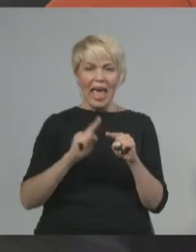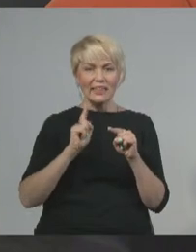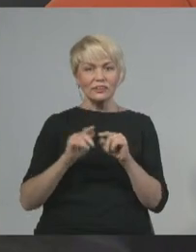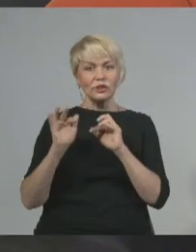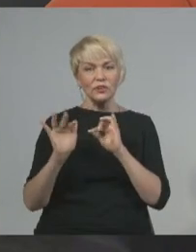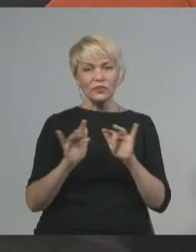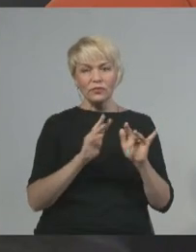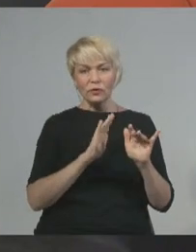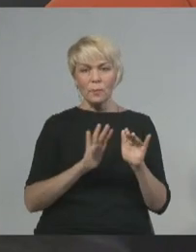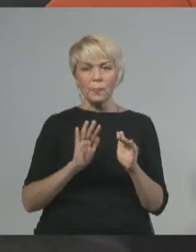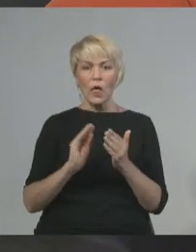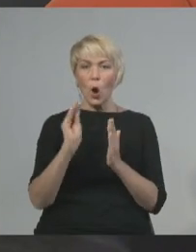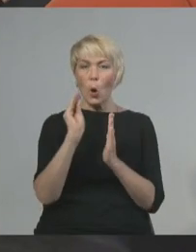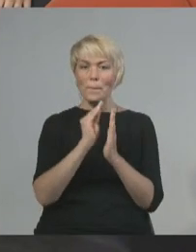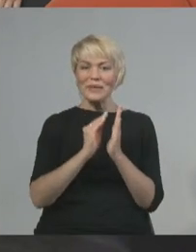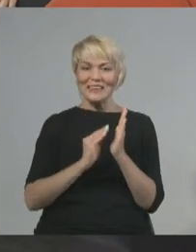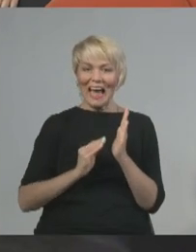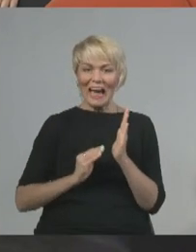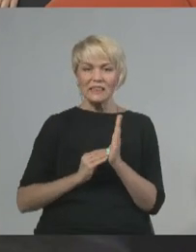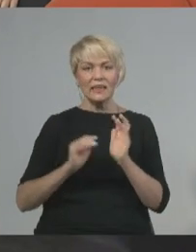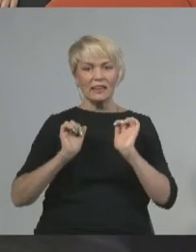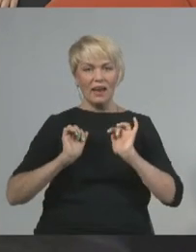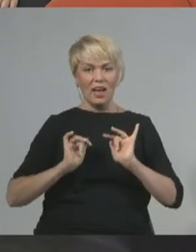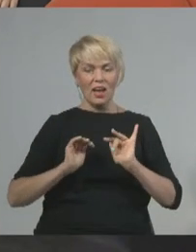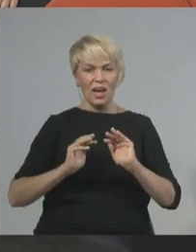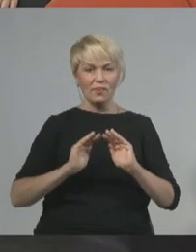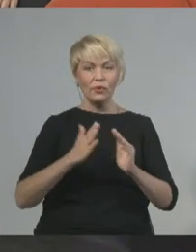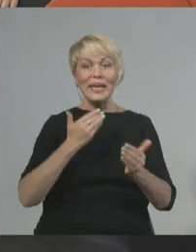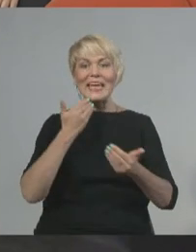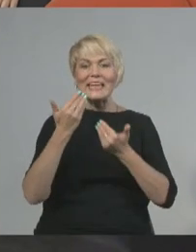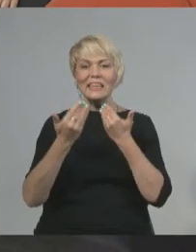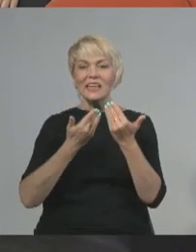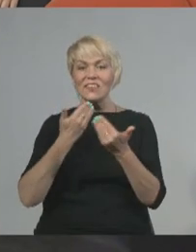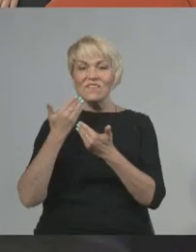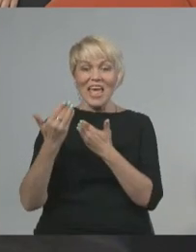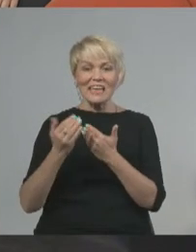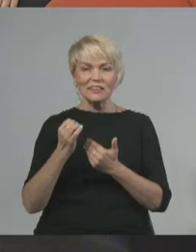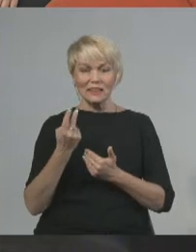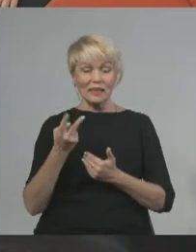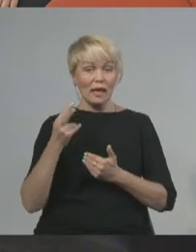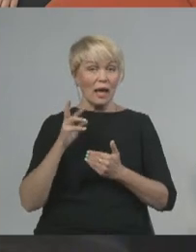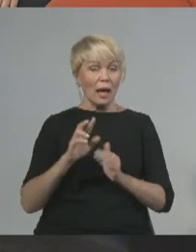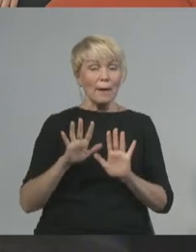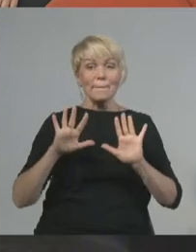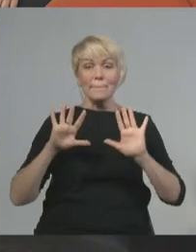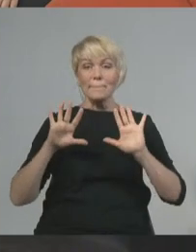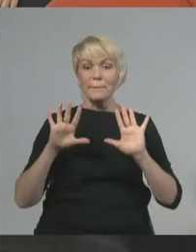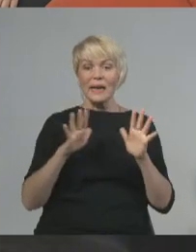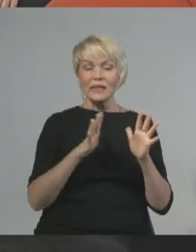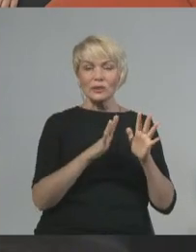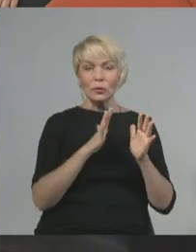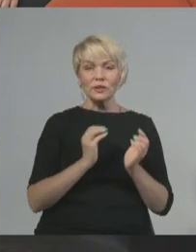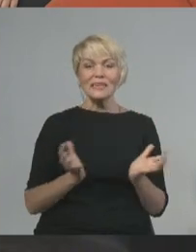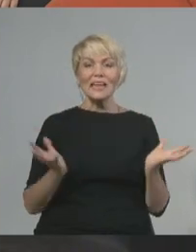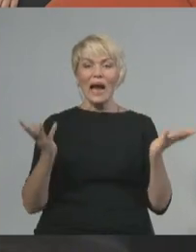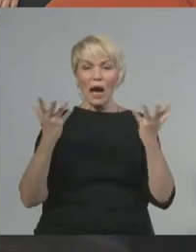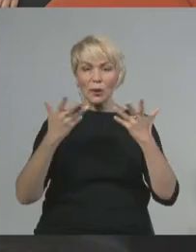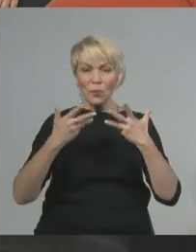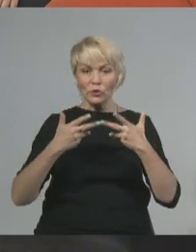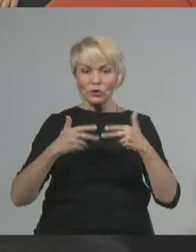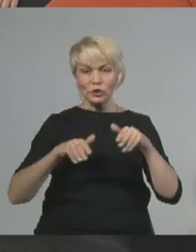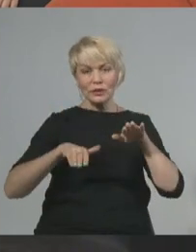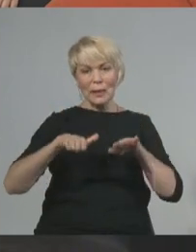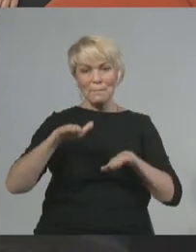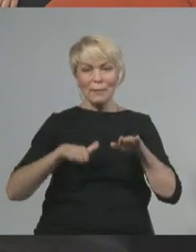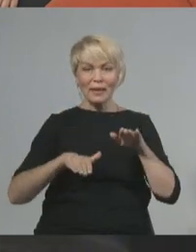ukrainian media like the descriptive function intervention and do we have the